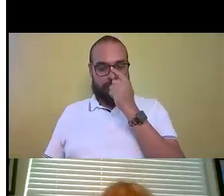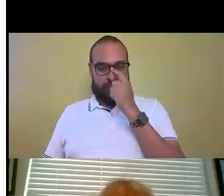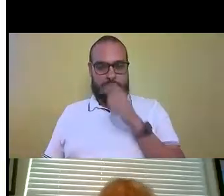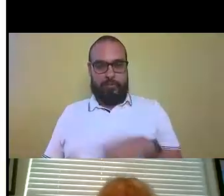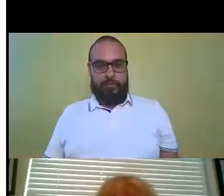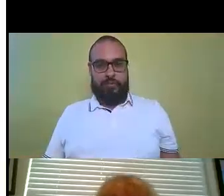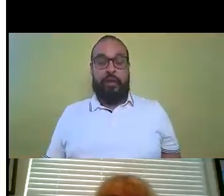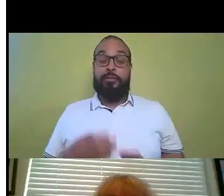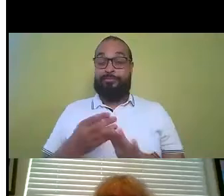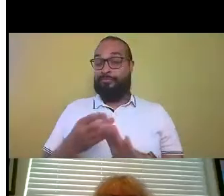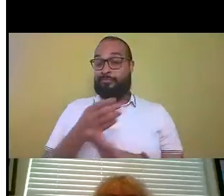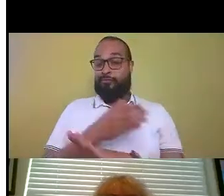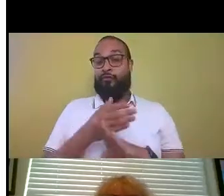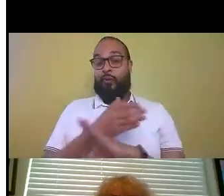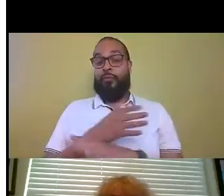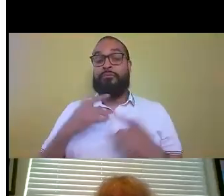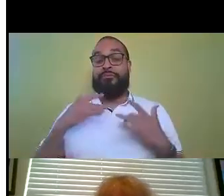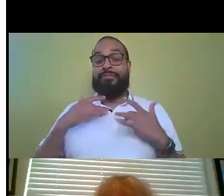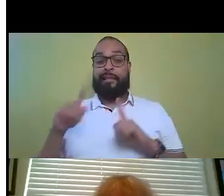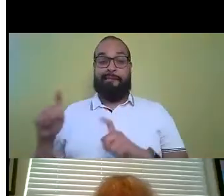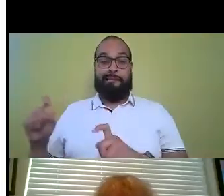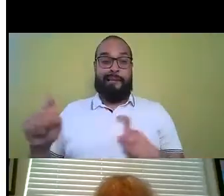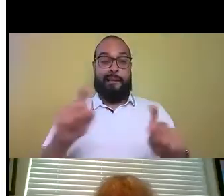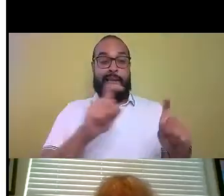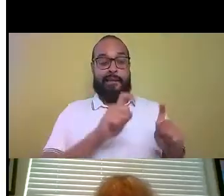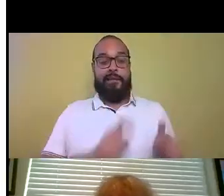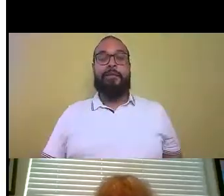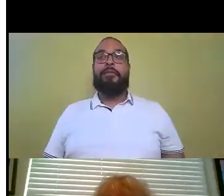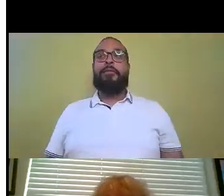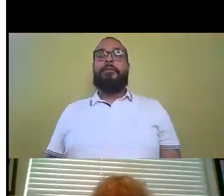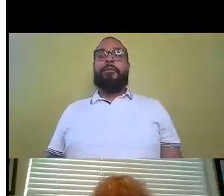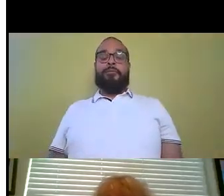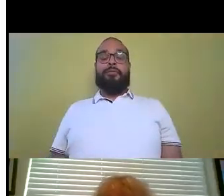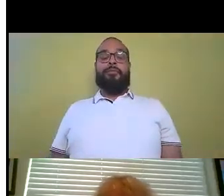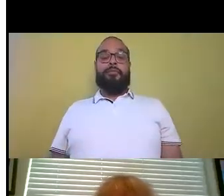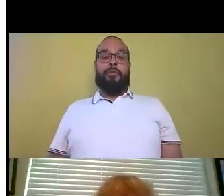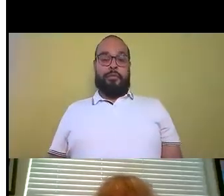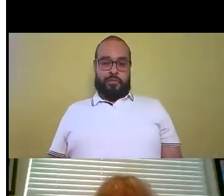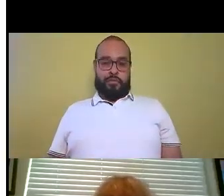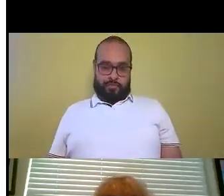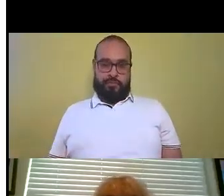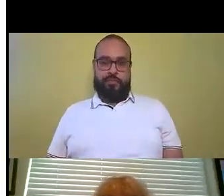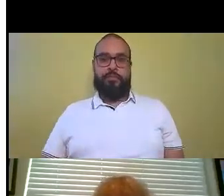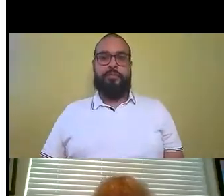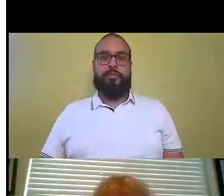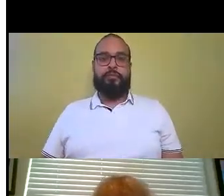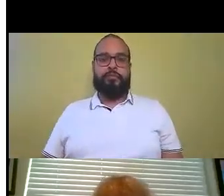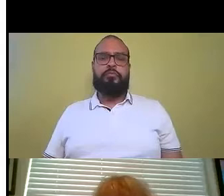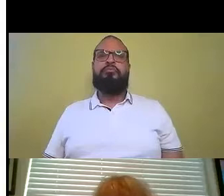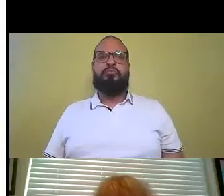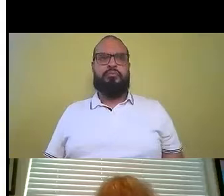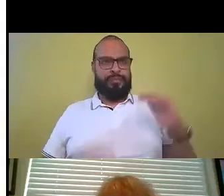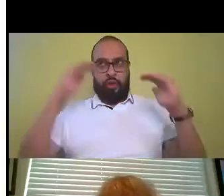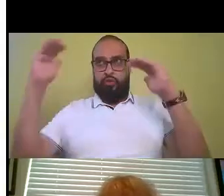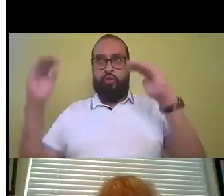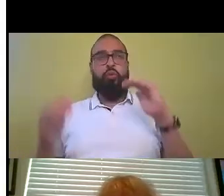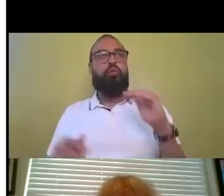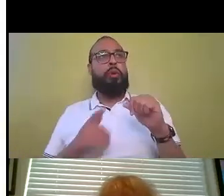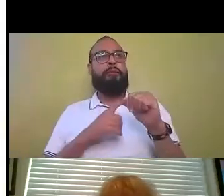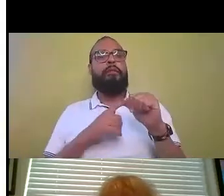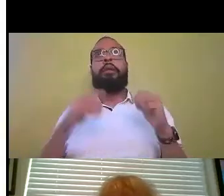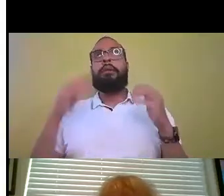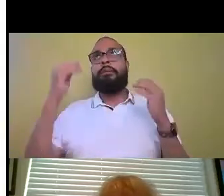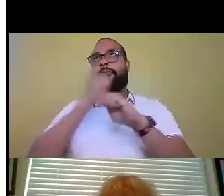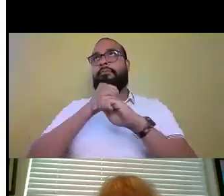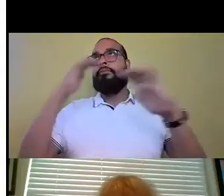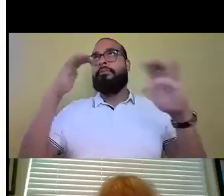that is I ask the adults to start thinking about what the sensory environment is,